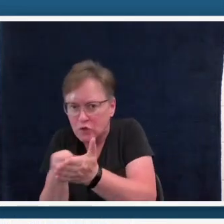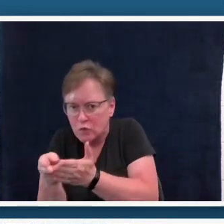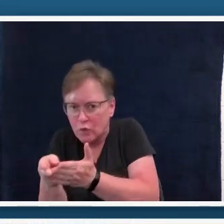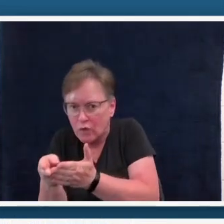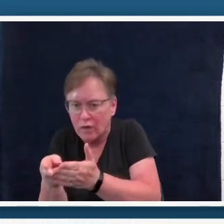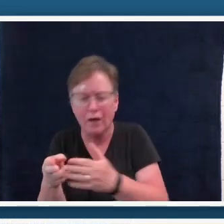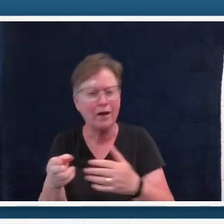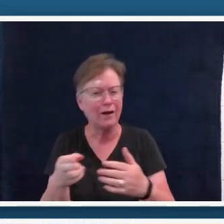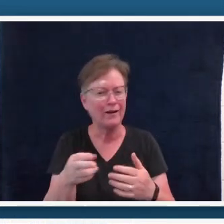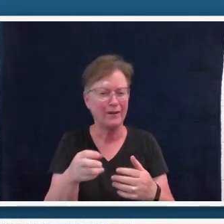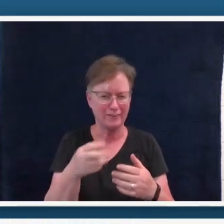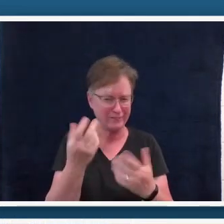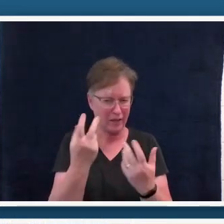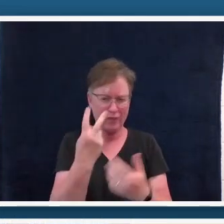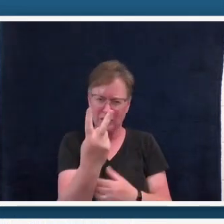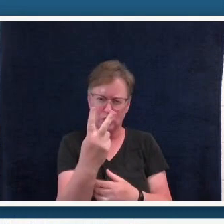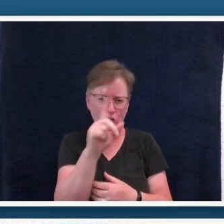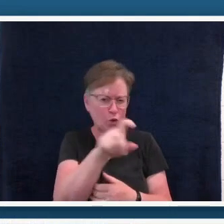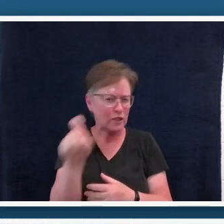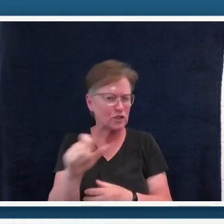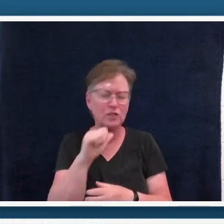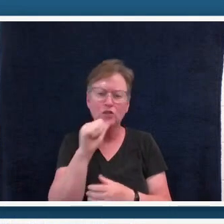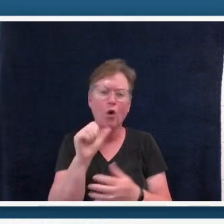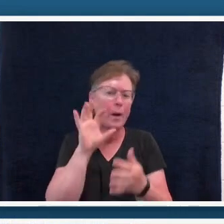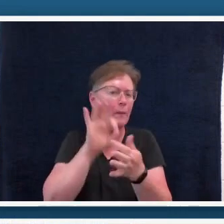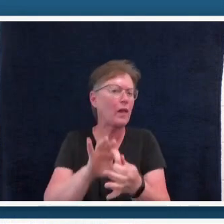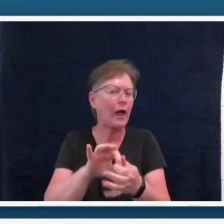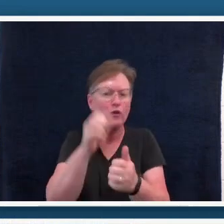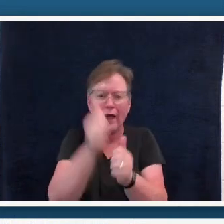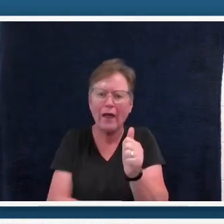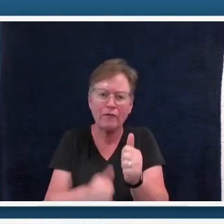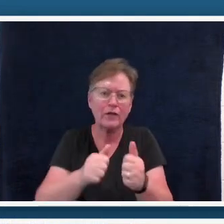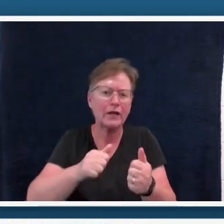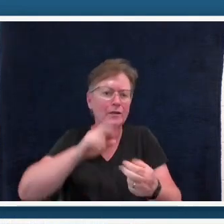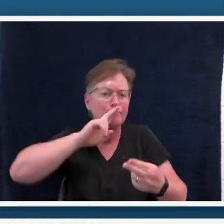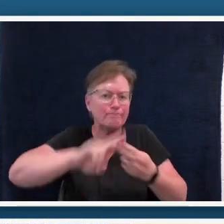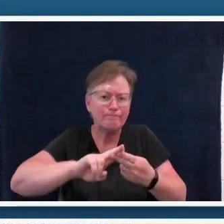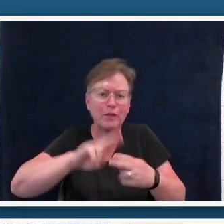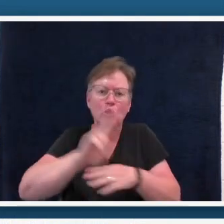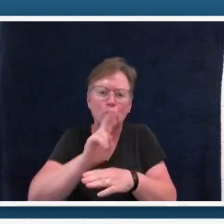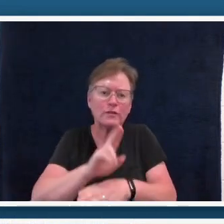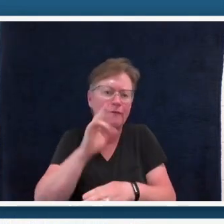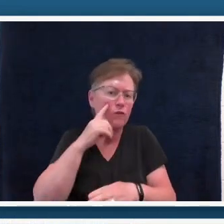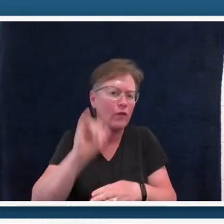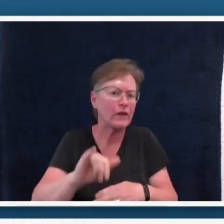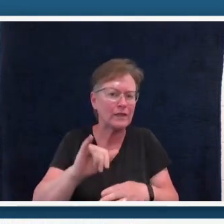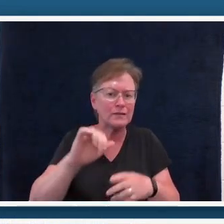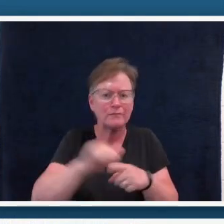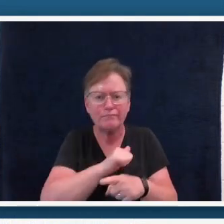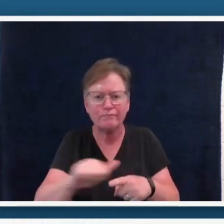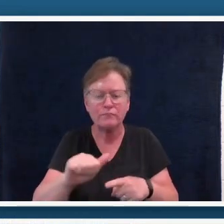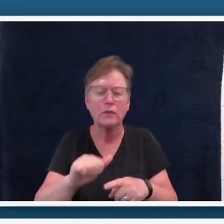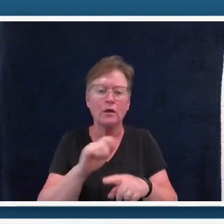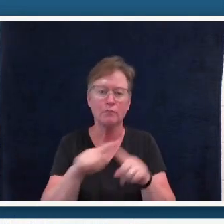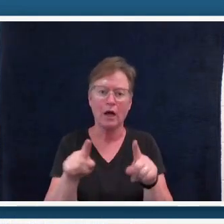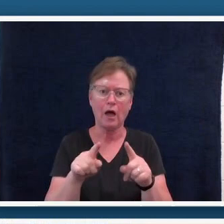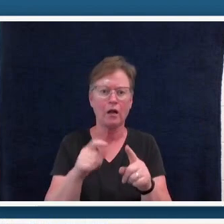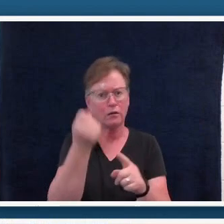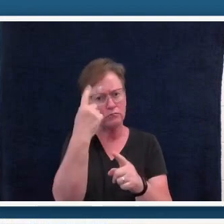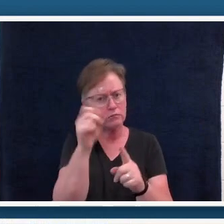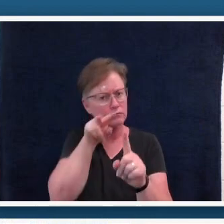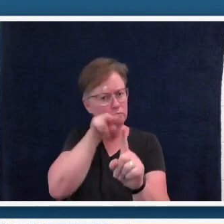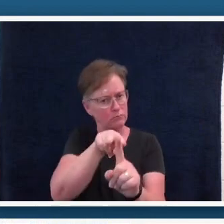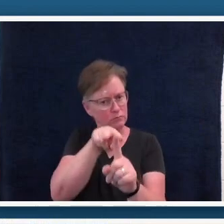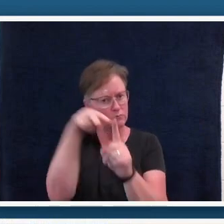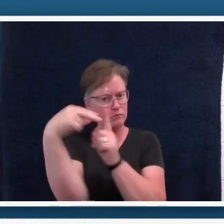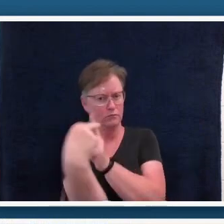don't necessarily apply to every single object that you might use for this thinking routine, but they are really two sides of the same coin. And so I do want to take a